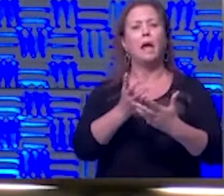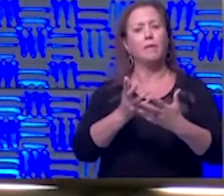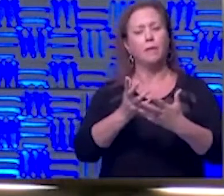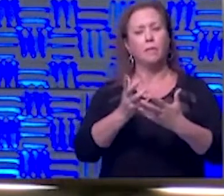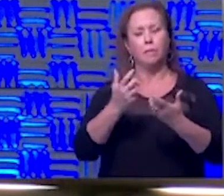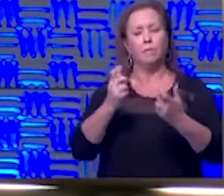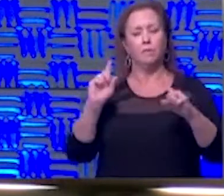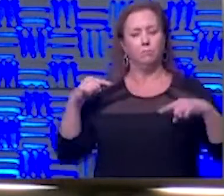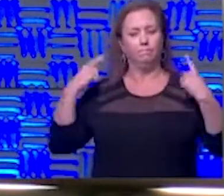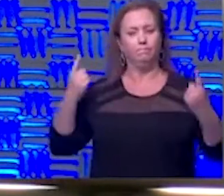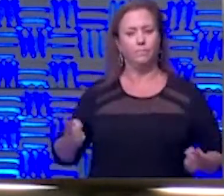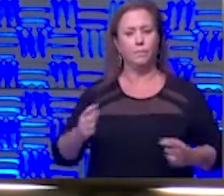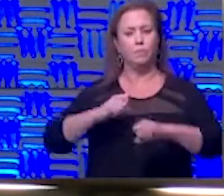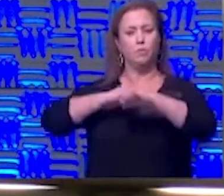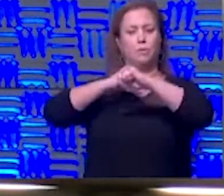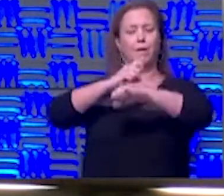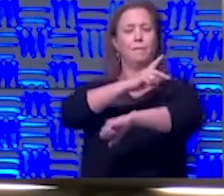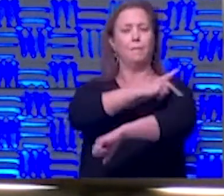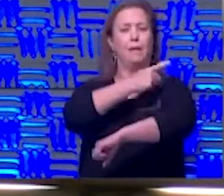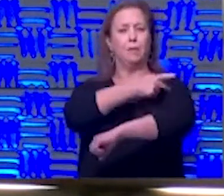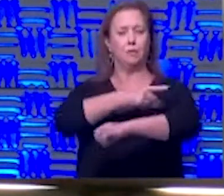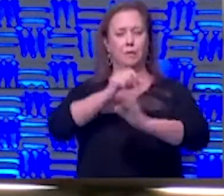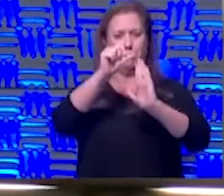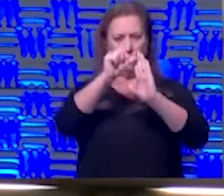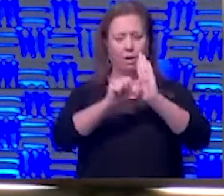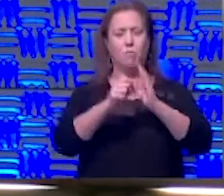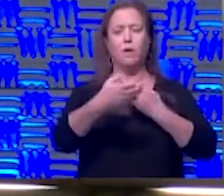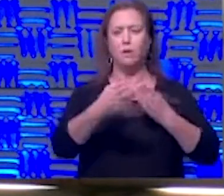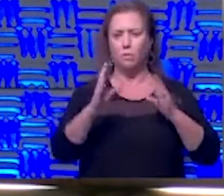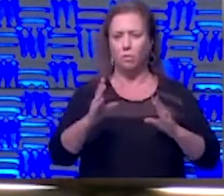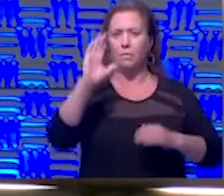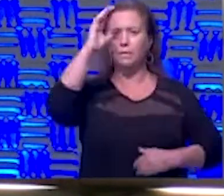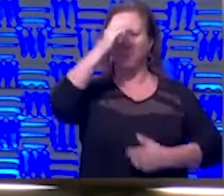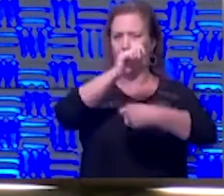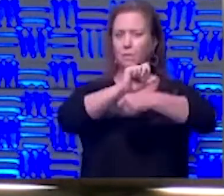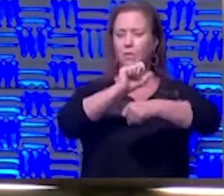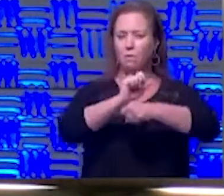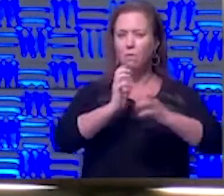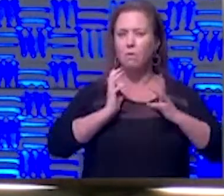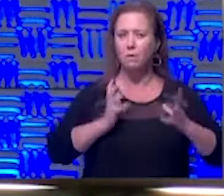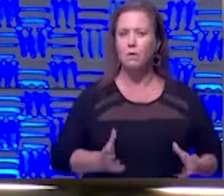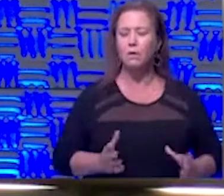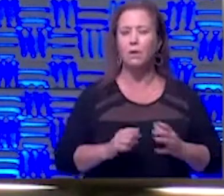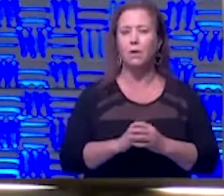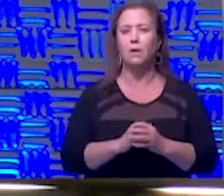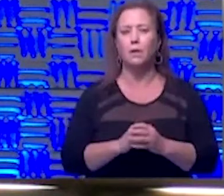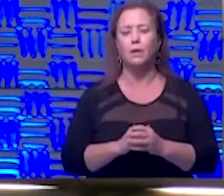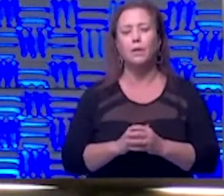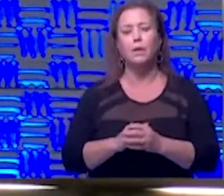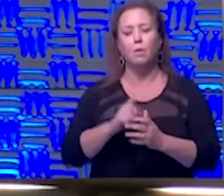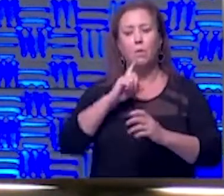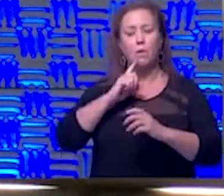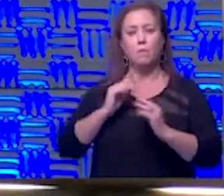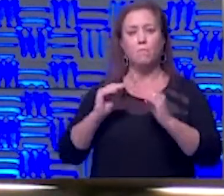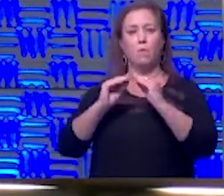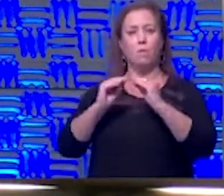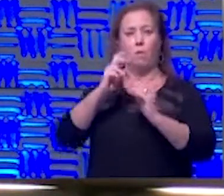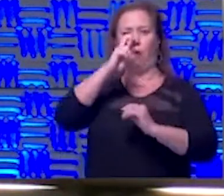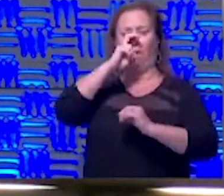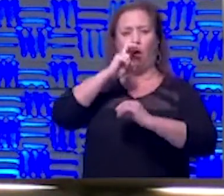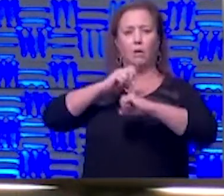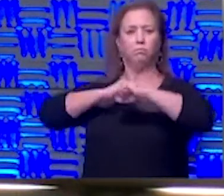safe in the operating room seems to be working well. We're taking extra precautions,